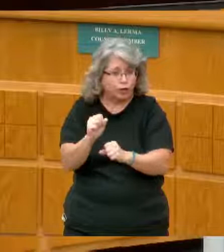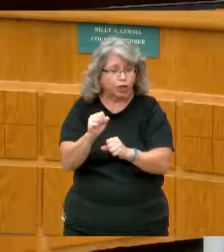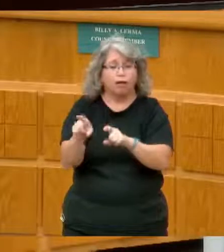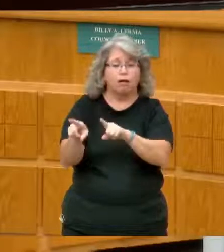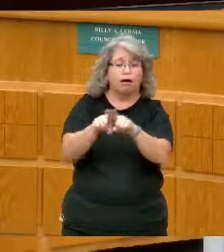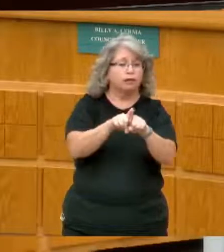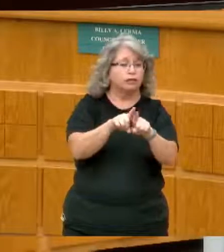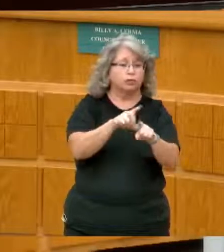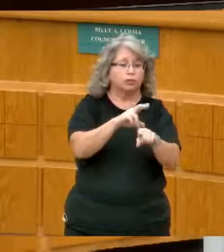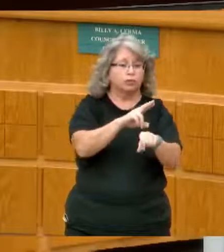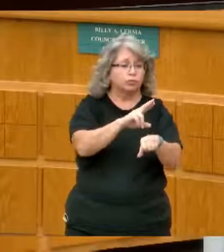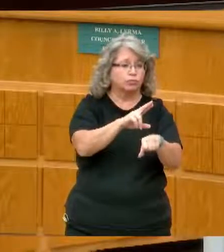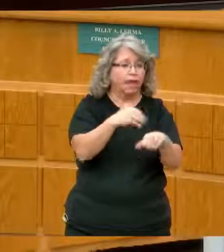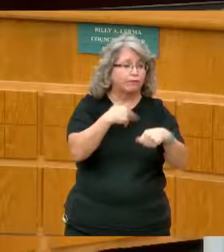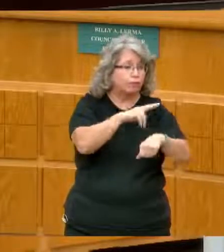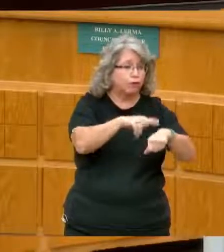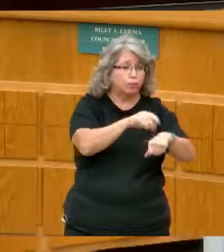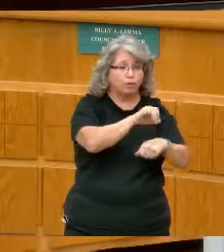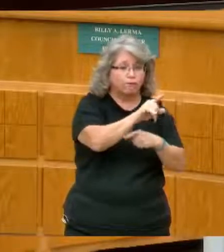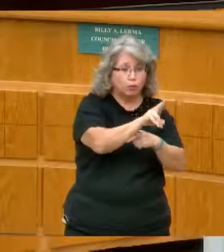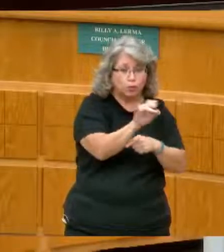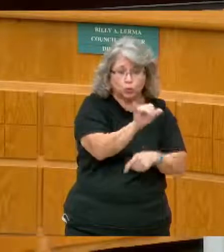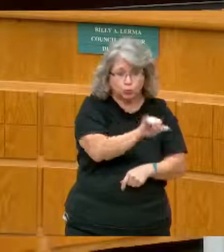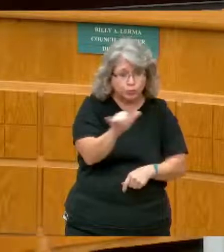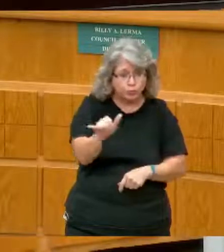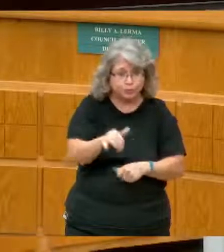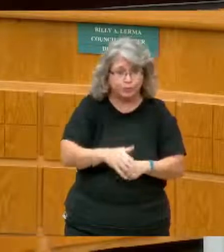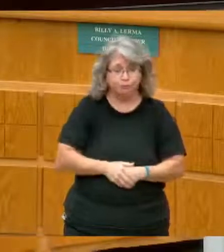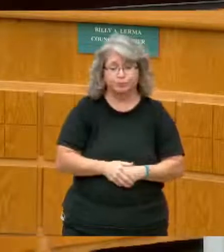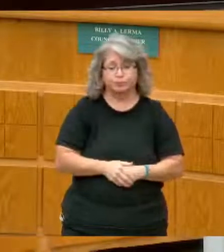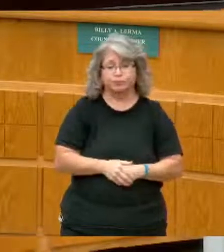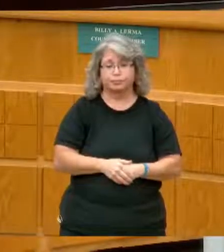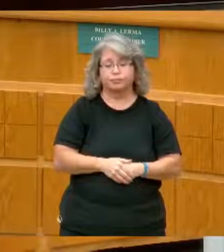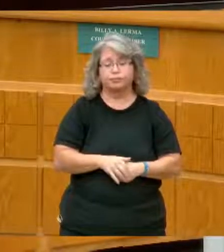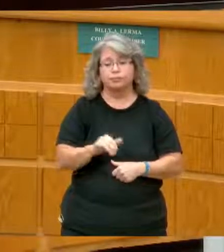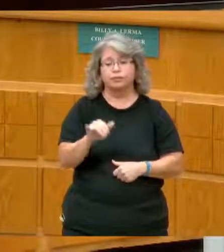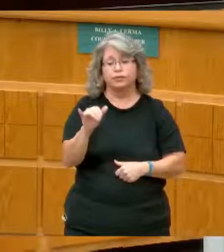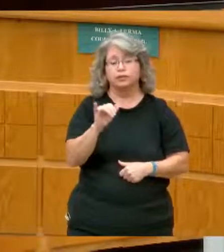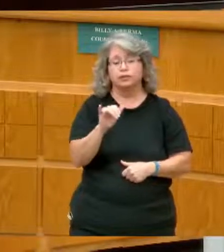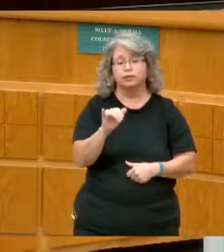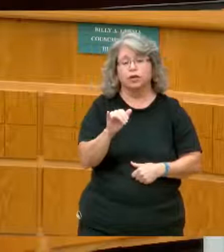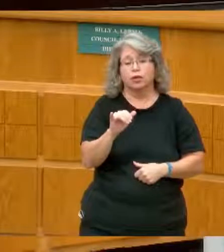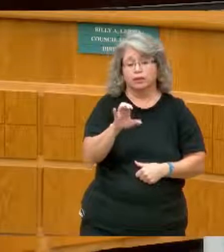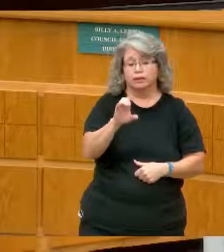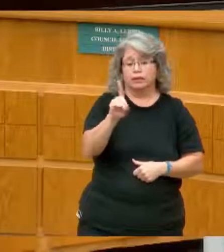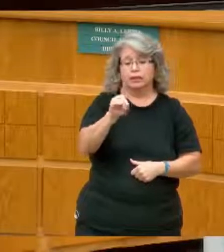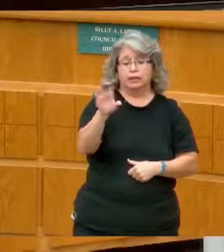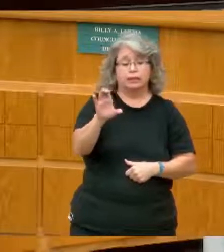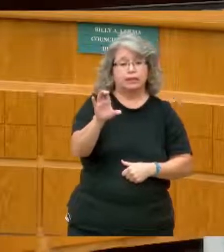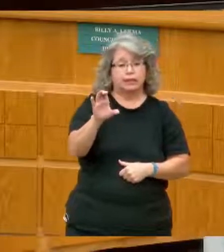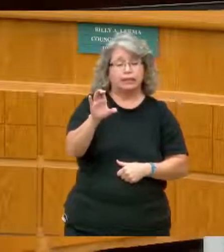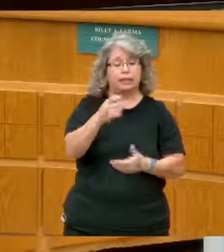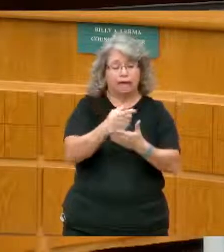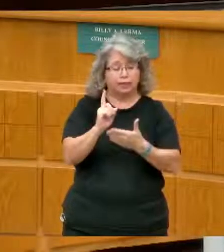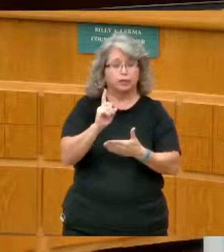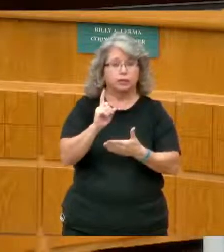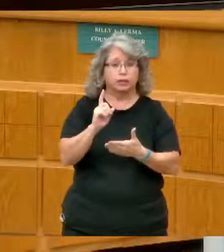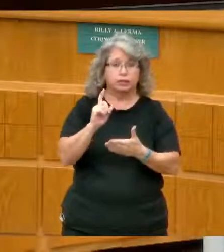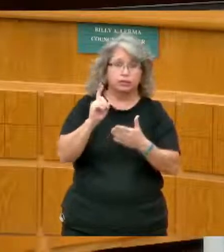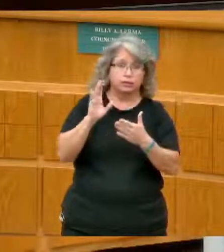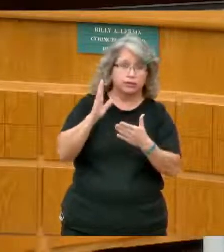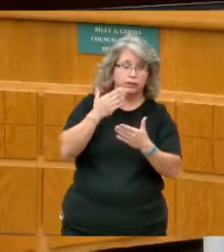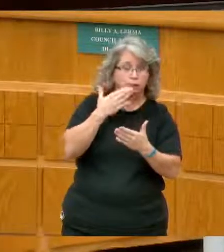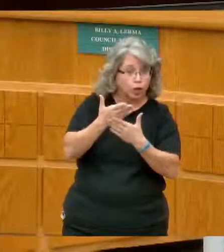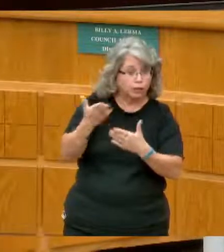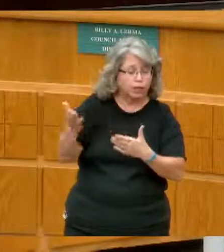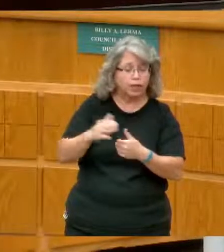So, having said the good thing that CDC did last week and this week, they did something great today, and I know we've talked about it,